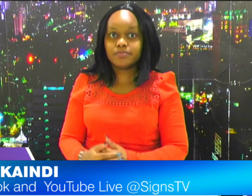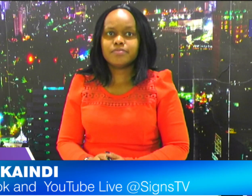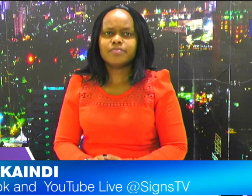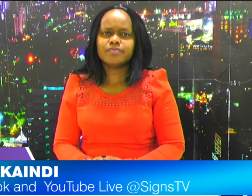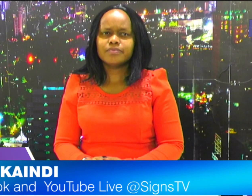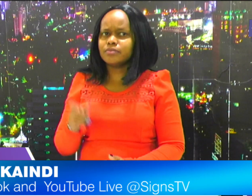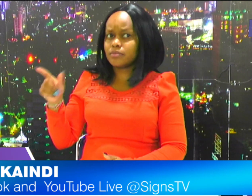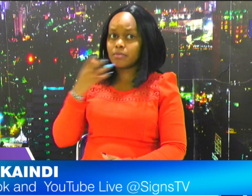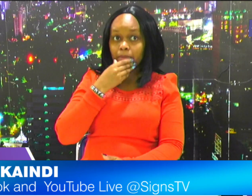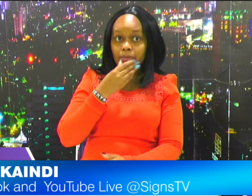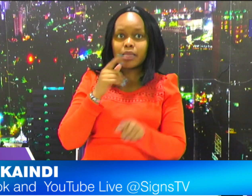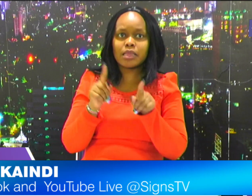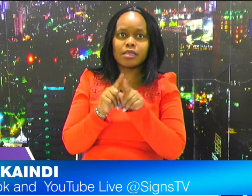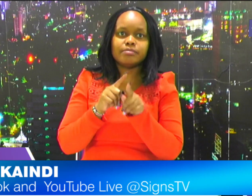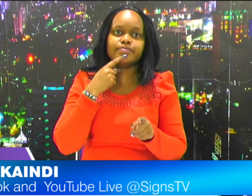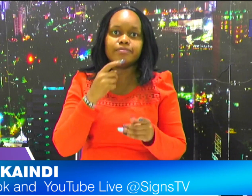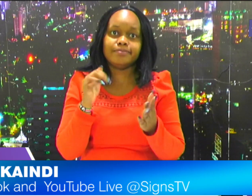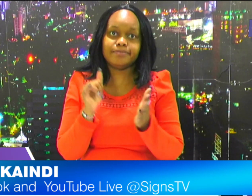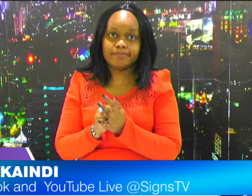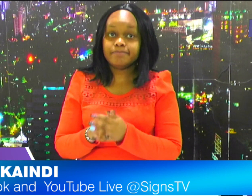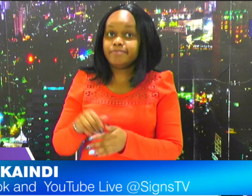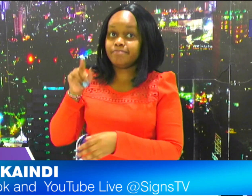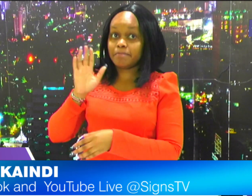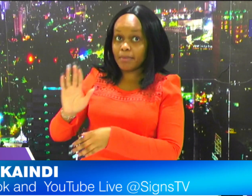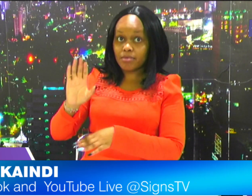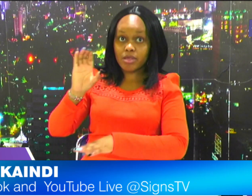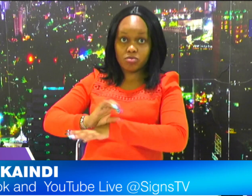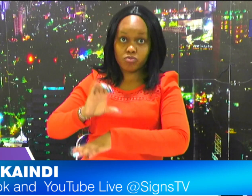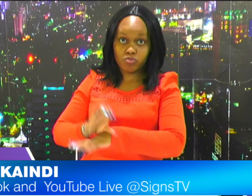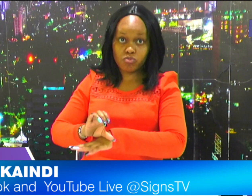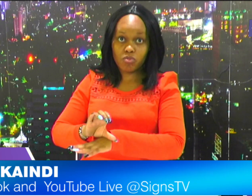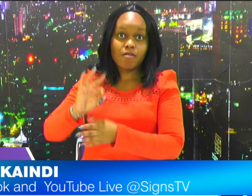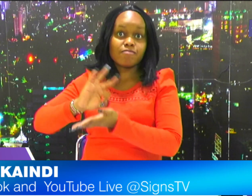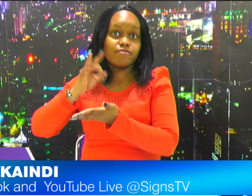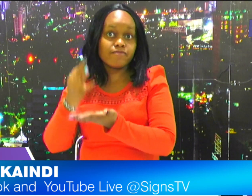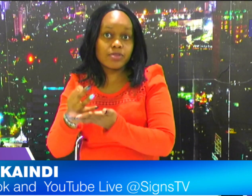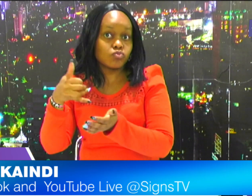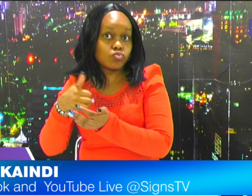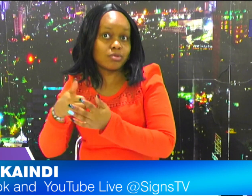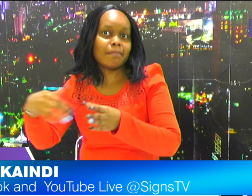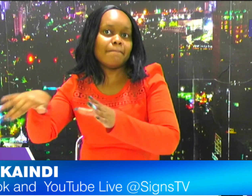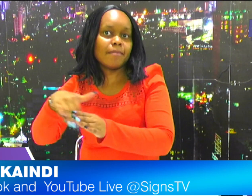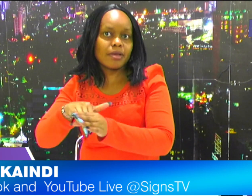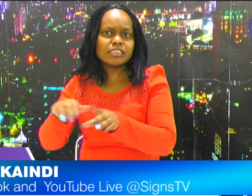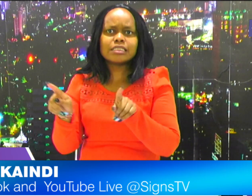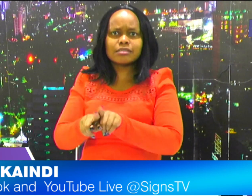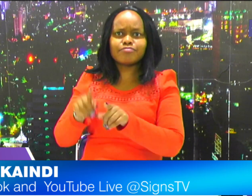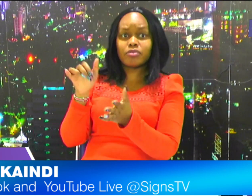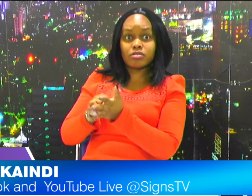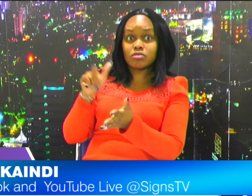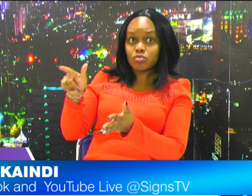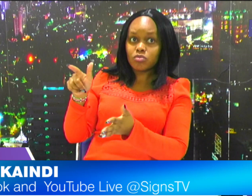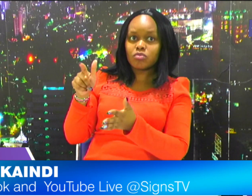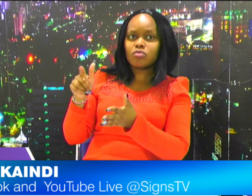is actually a power station for the church. He also said that his church is funded by